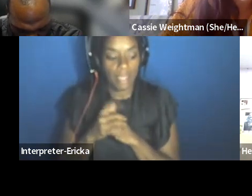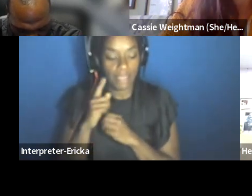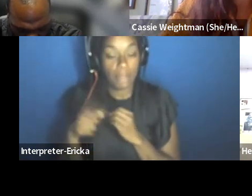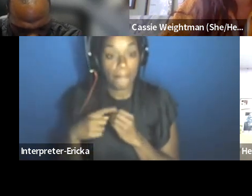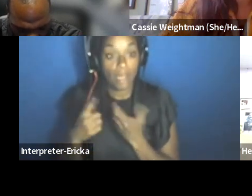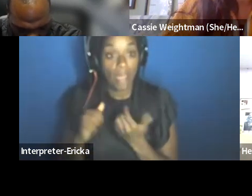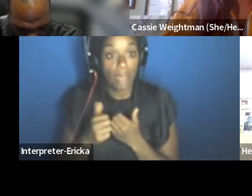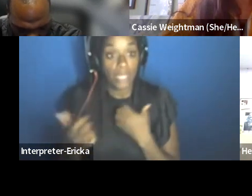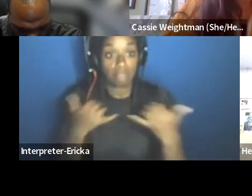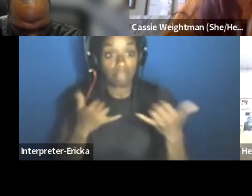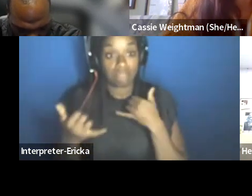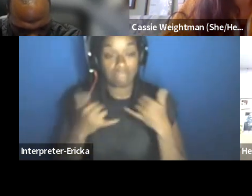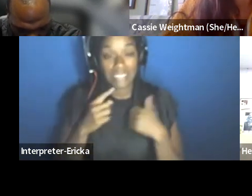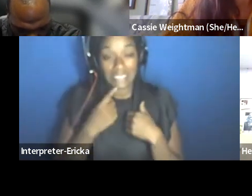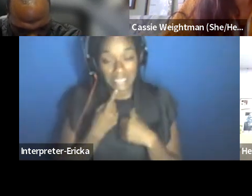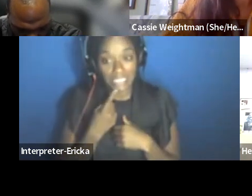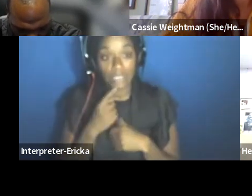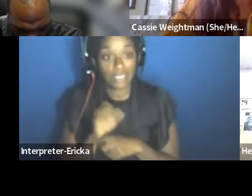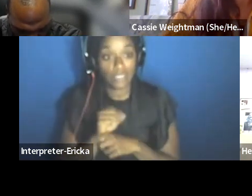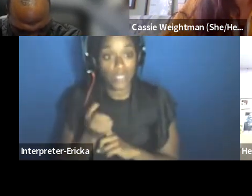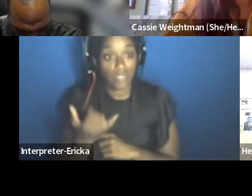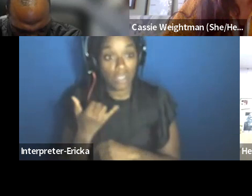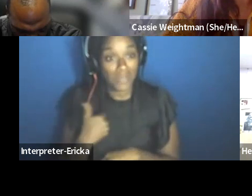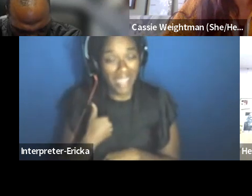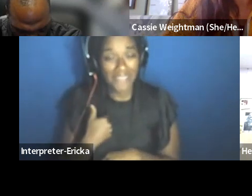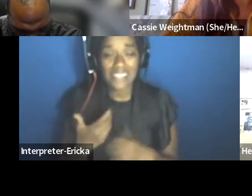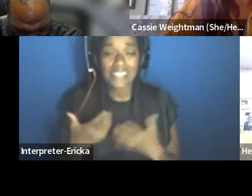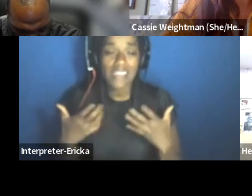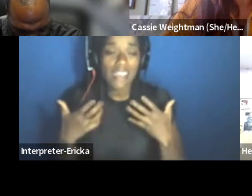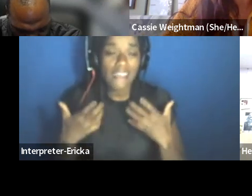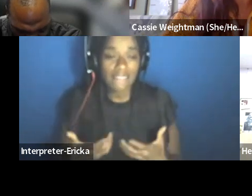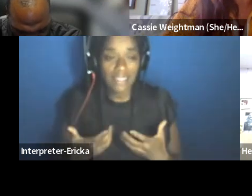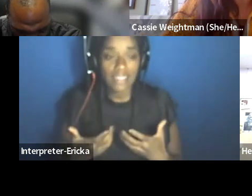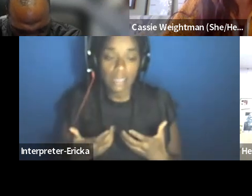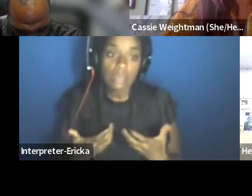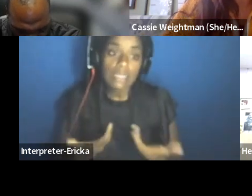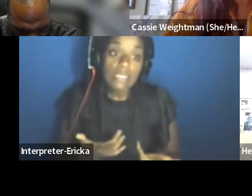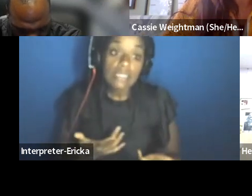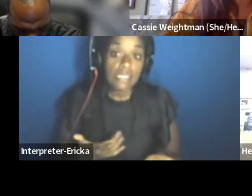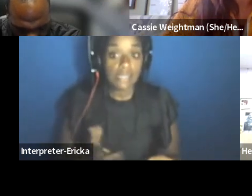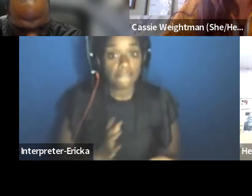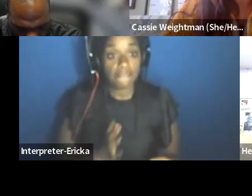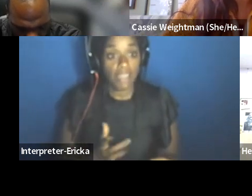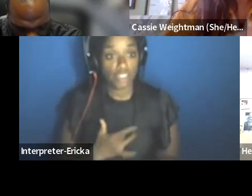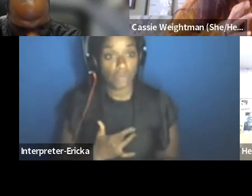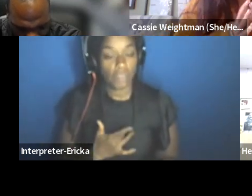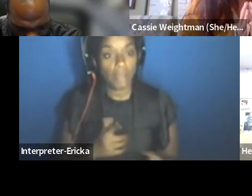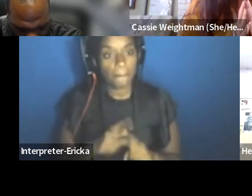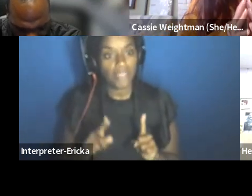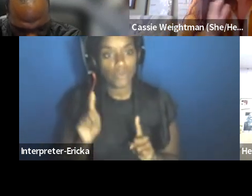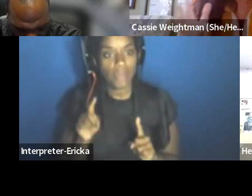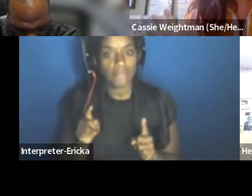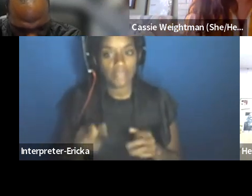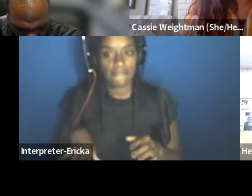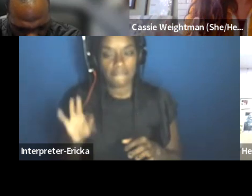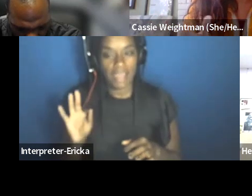like, whoa, that's heavy. And it's okay to feel that weight, but you have to find that way to